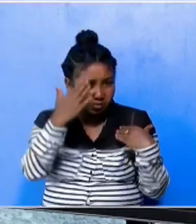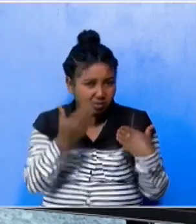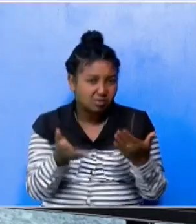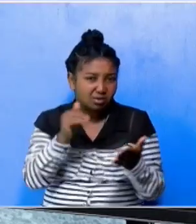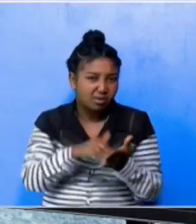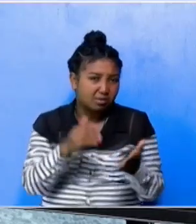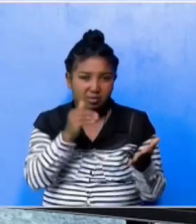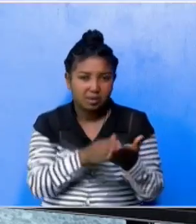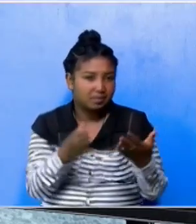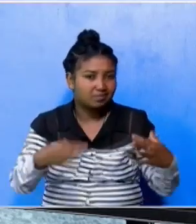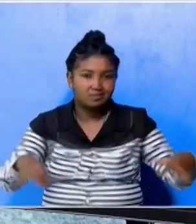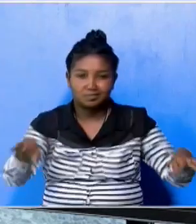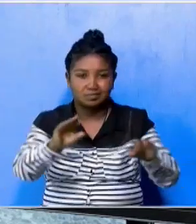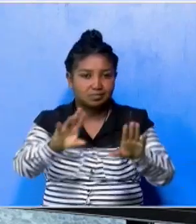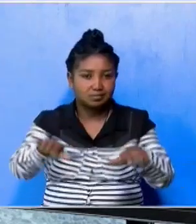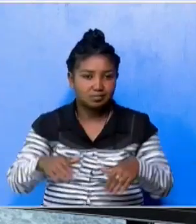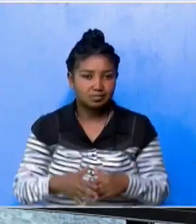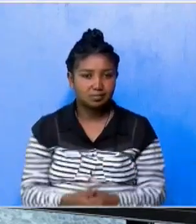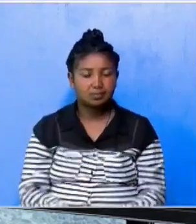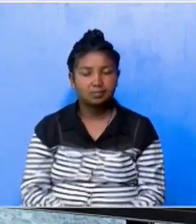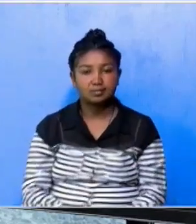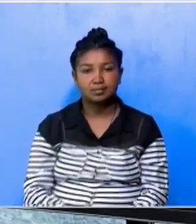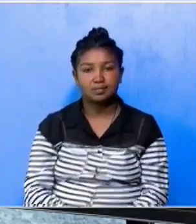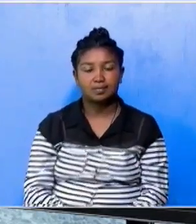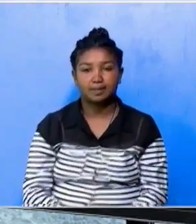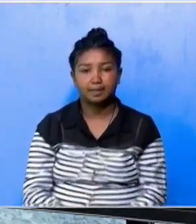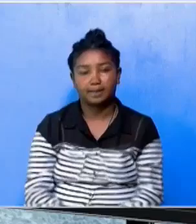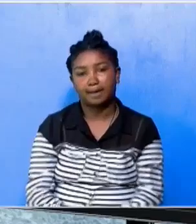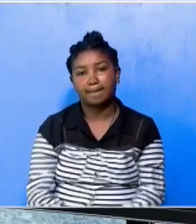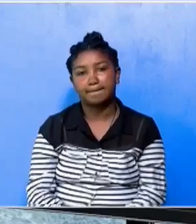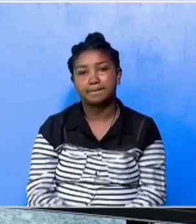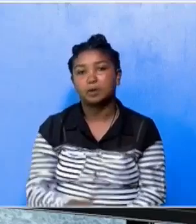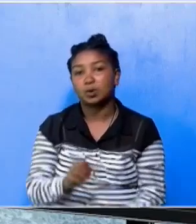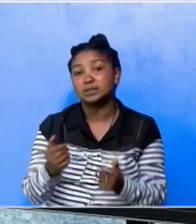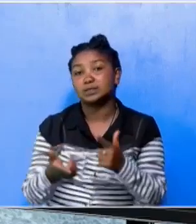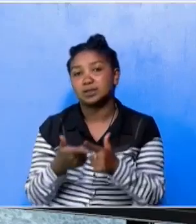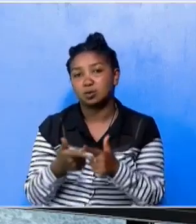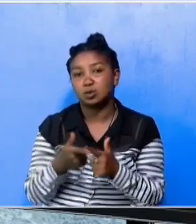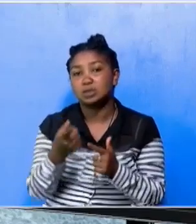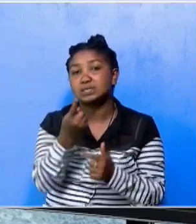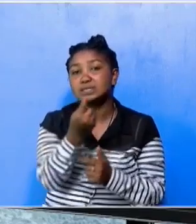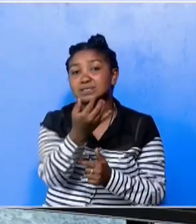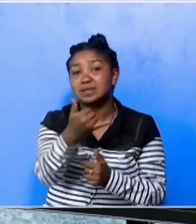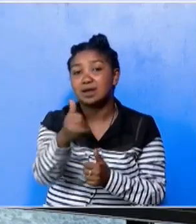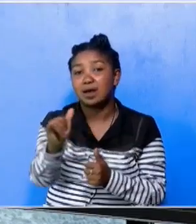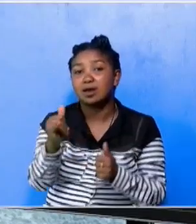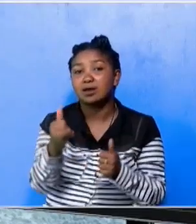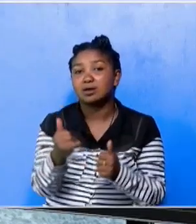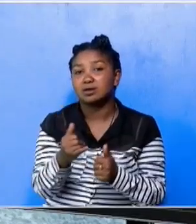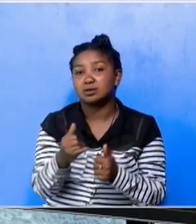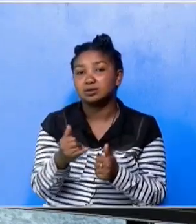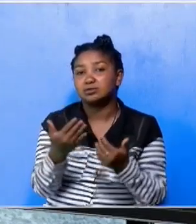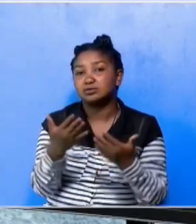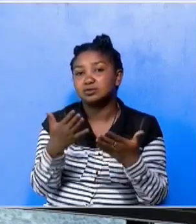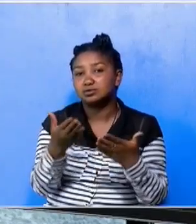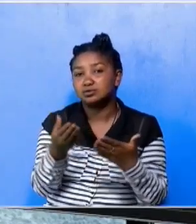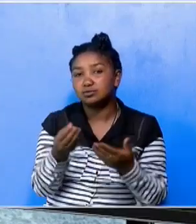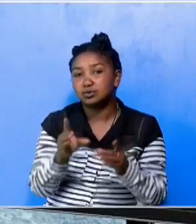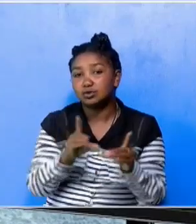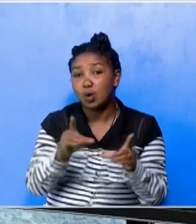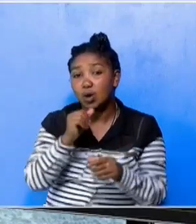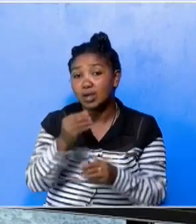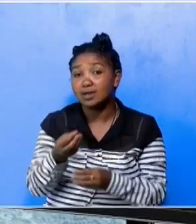using that, okay? Good. Come on here. What about the second one? They don't eat their dinner. They don't